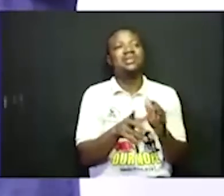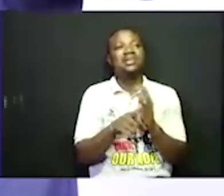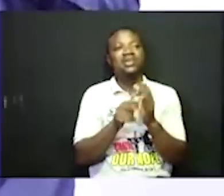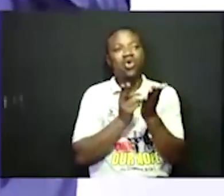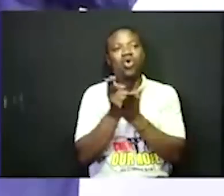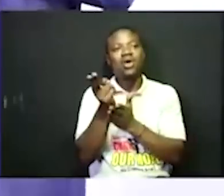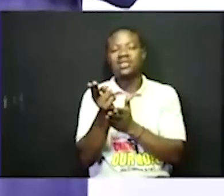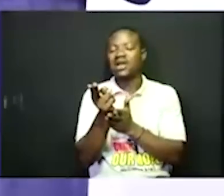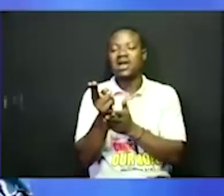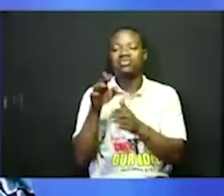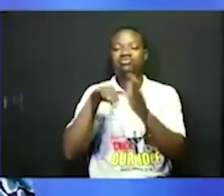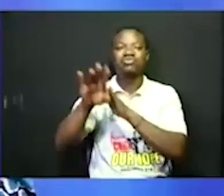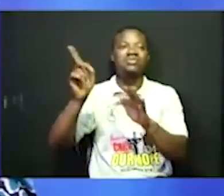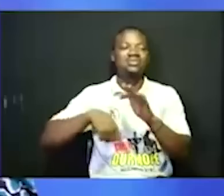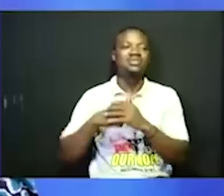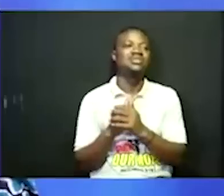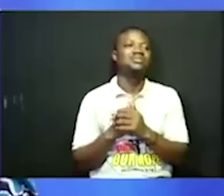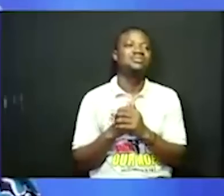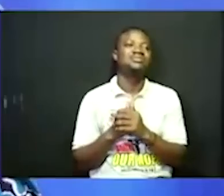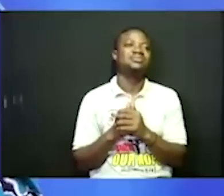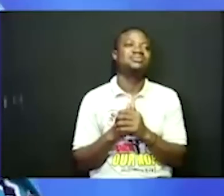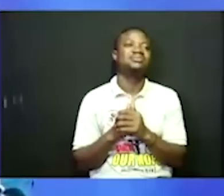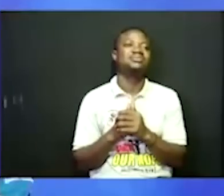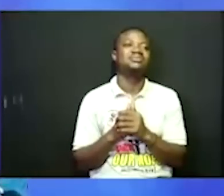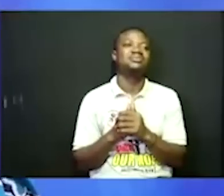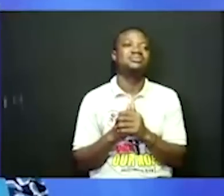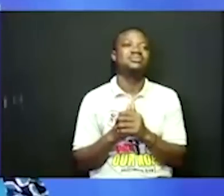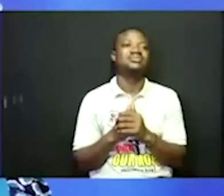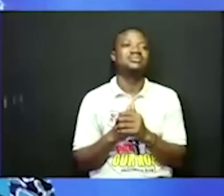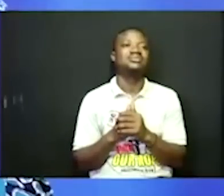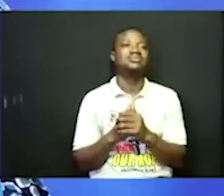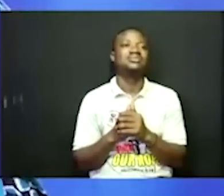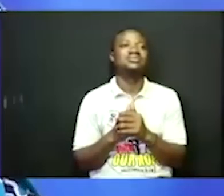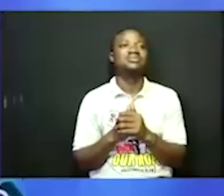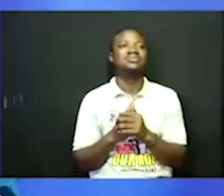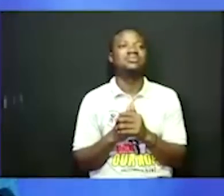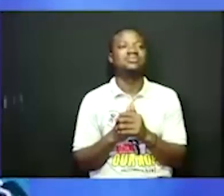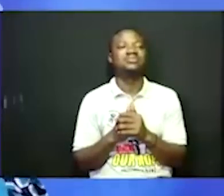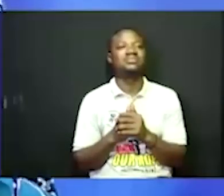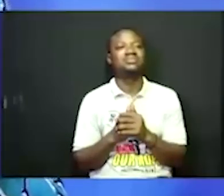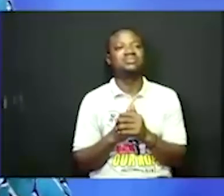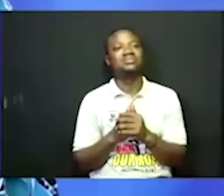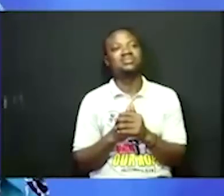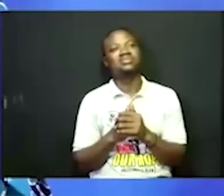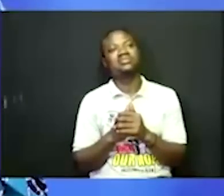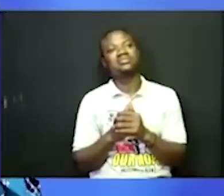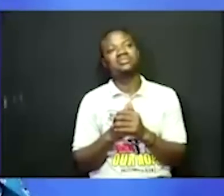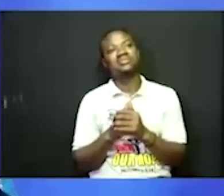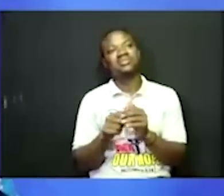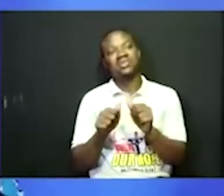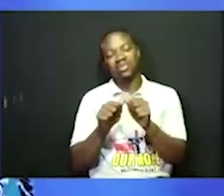atemu yapam no ma wadwane atemu ni asase no so. The other half of justice is what you call righteousness, stands at